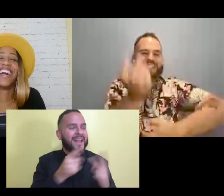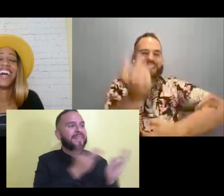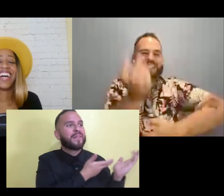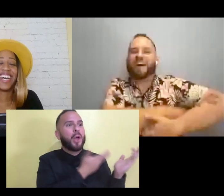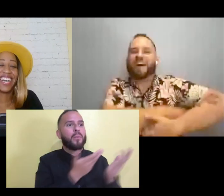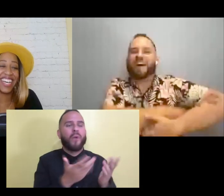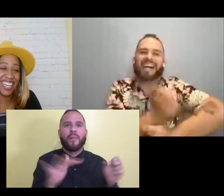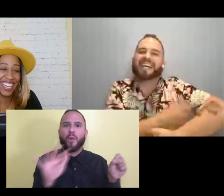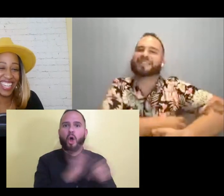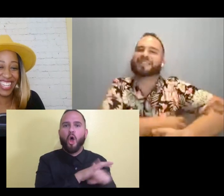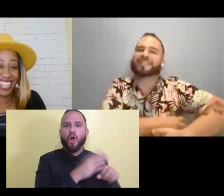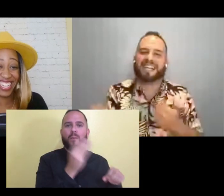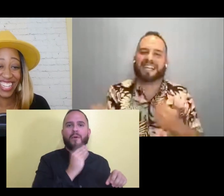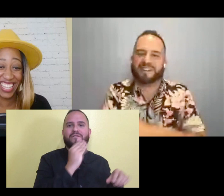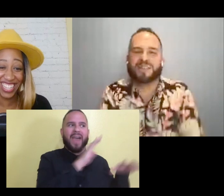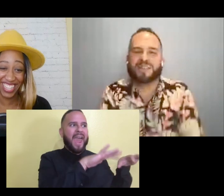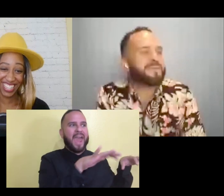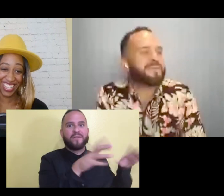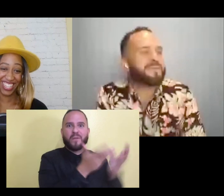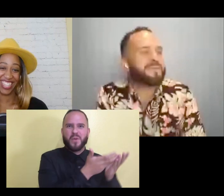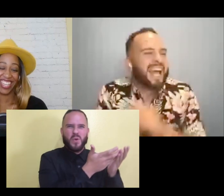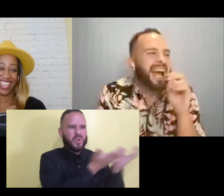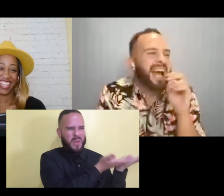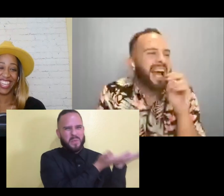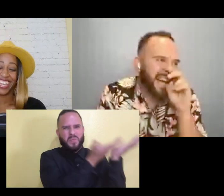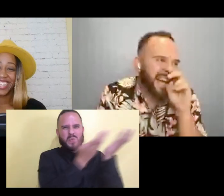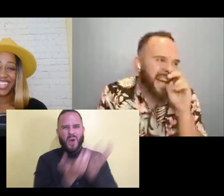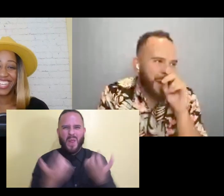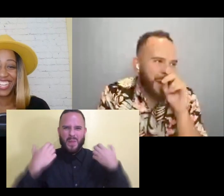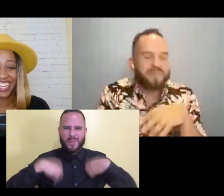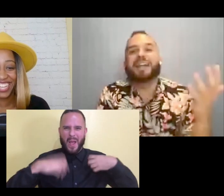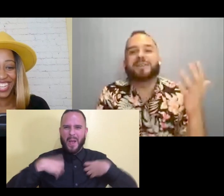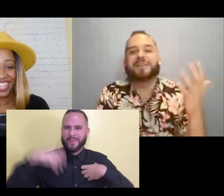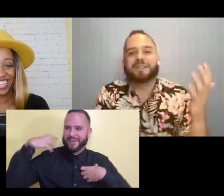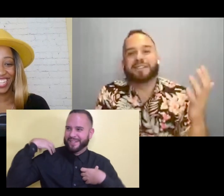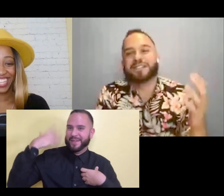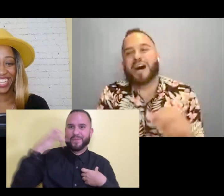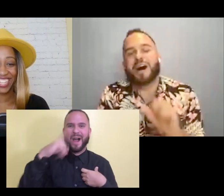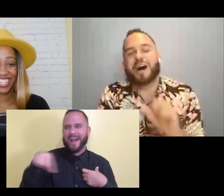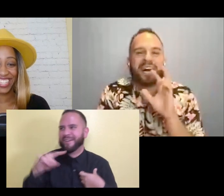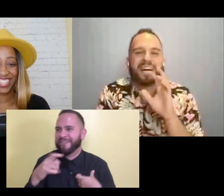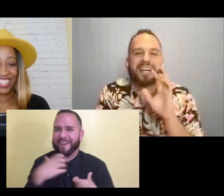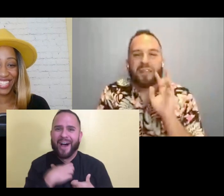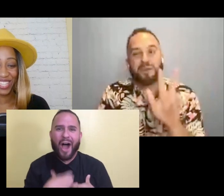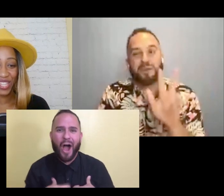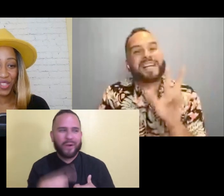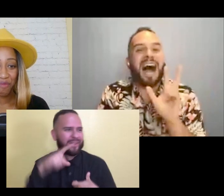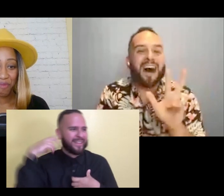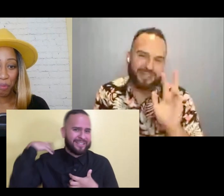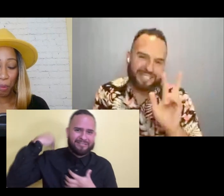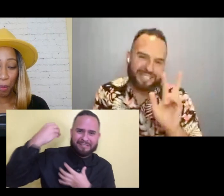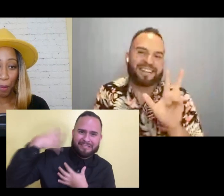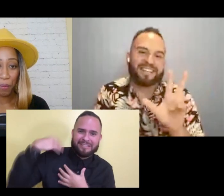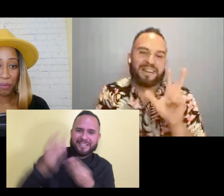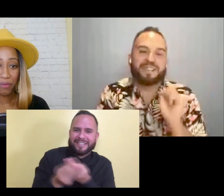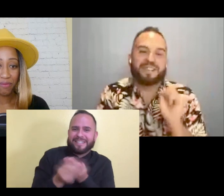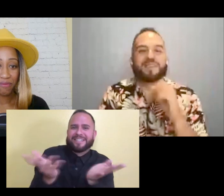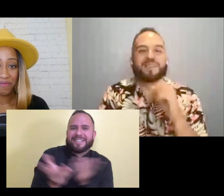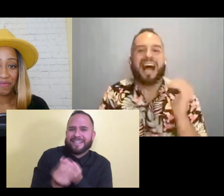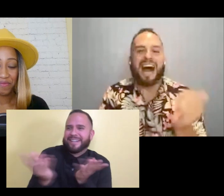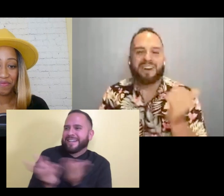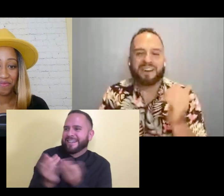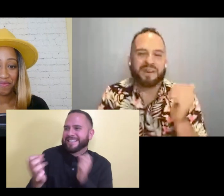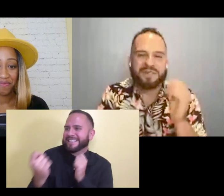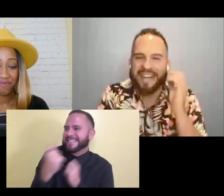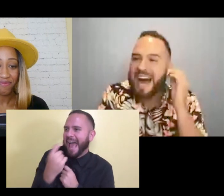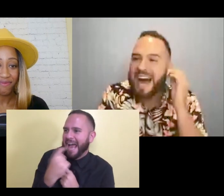busting out all the snacks from like the cruise ship. And we finally made it to the top 3 hours later. So I told them it was an